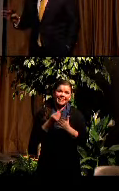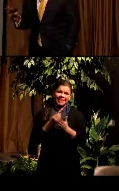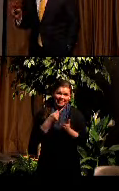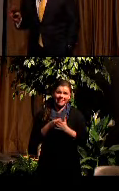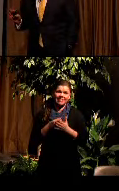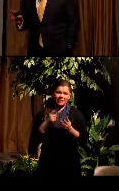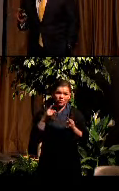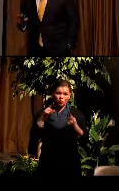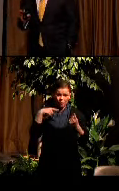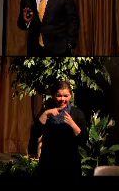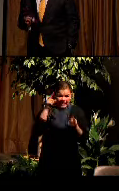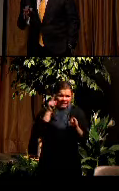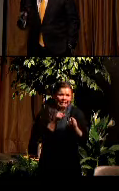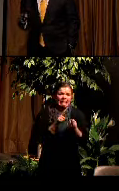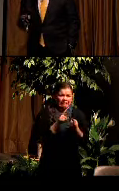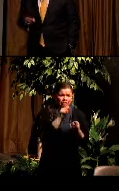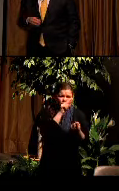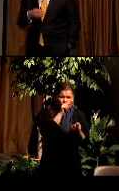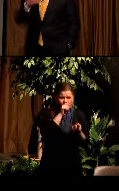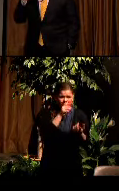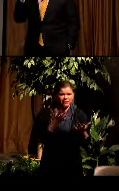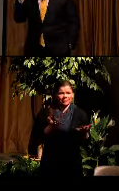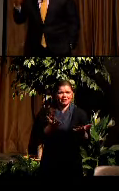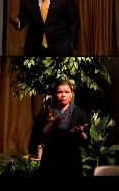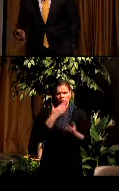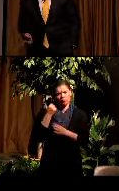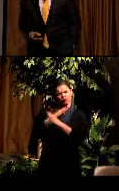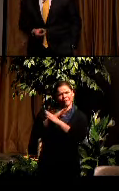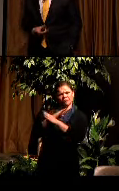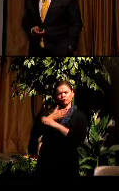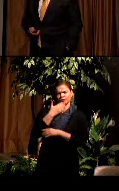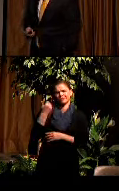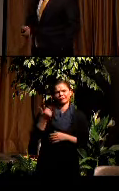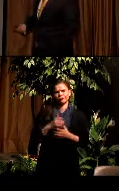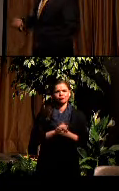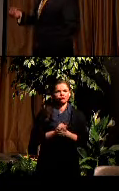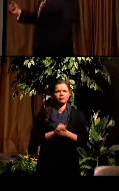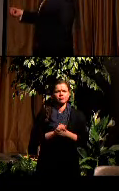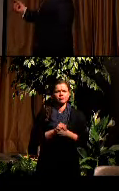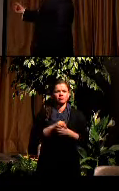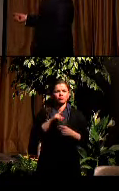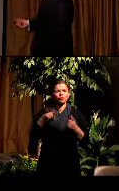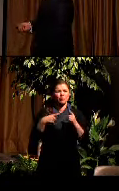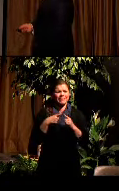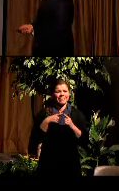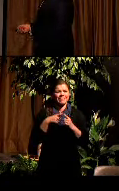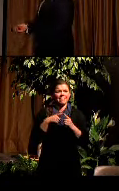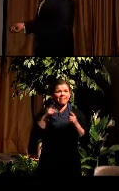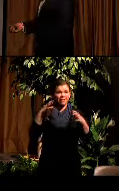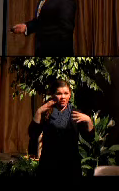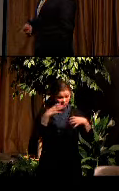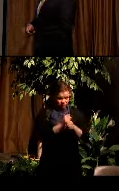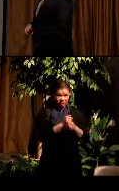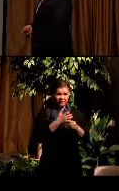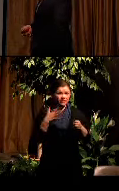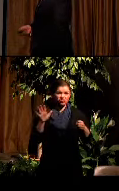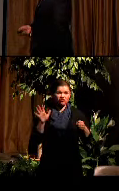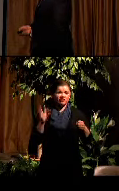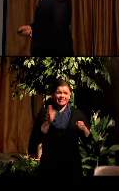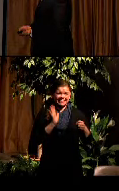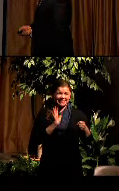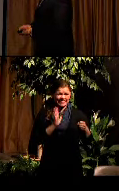very costly effort once something becomes threatened, or once the Endangered Species Act needs to be invoked. So the time to protect species is when they're